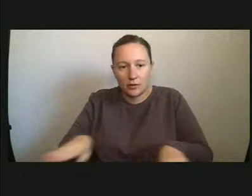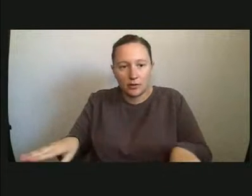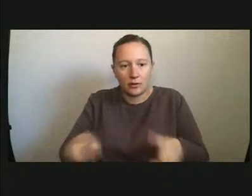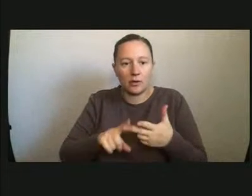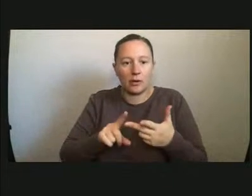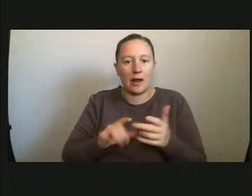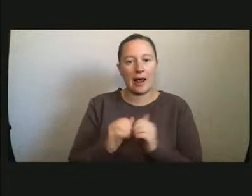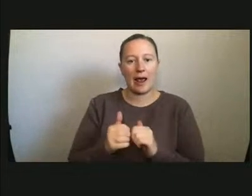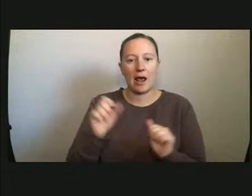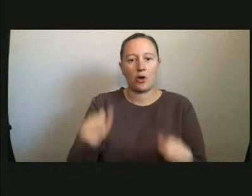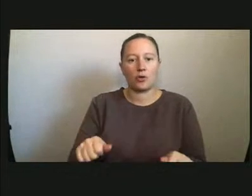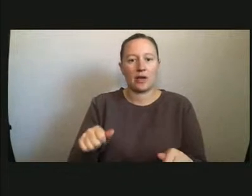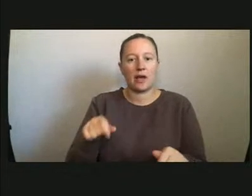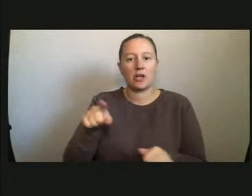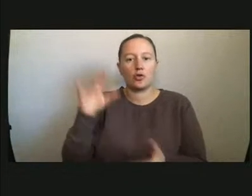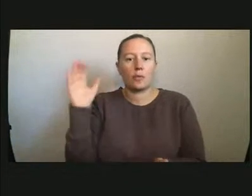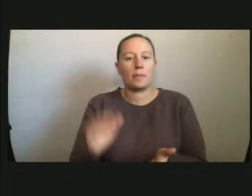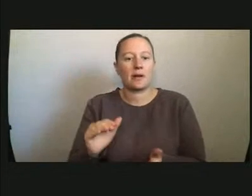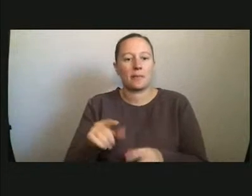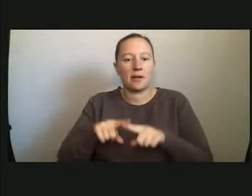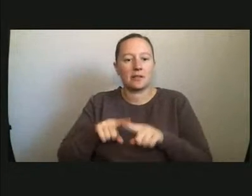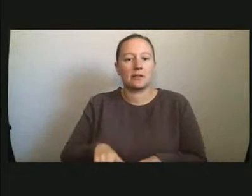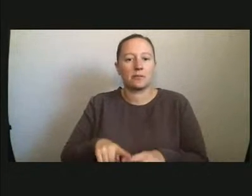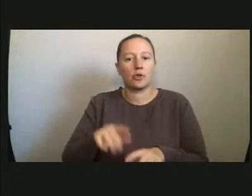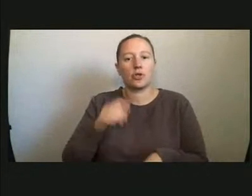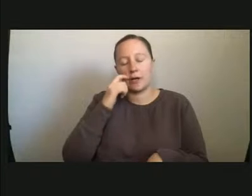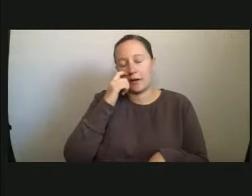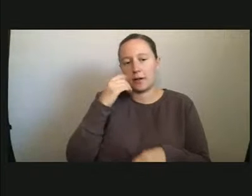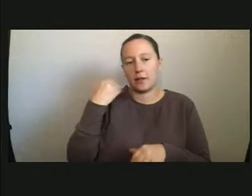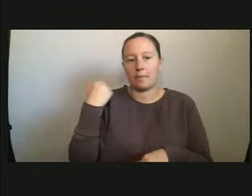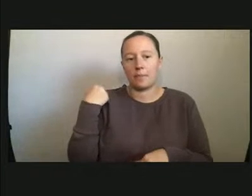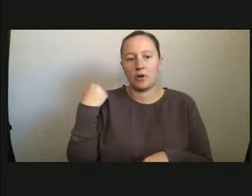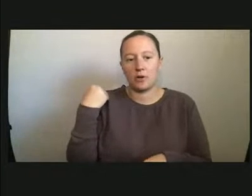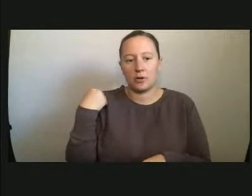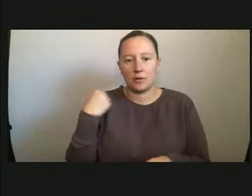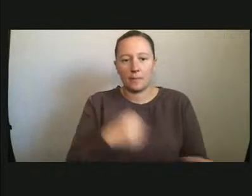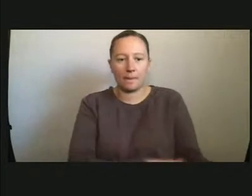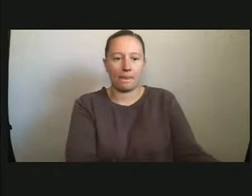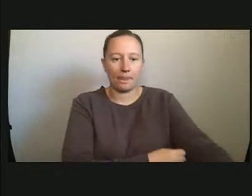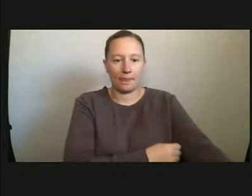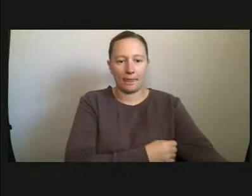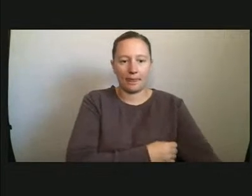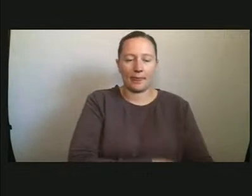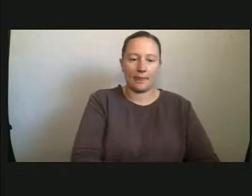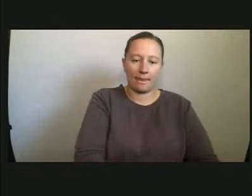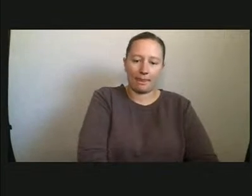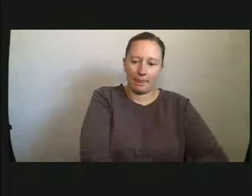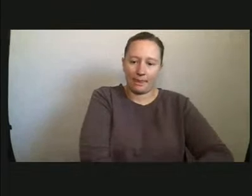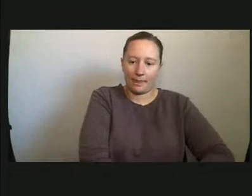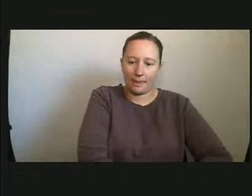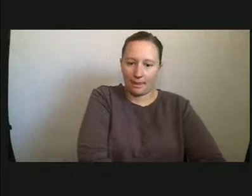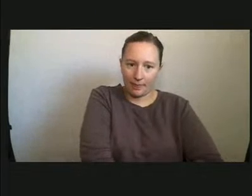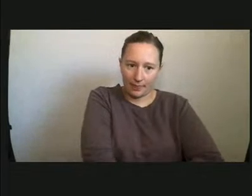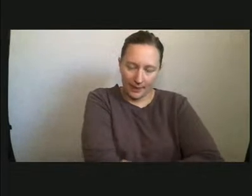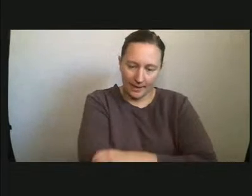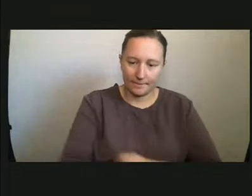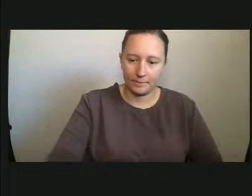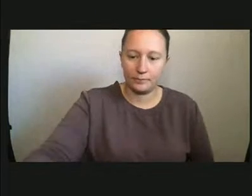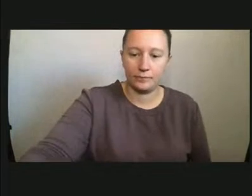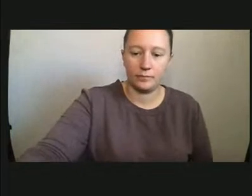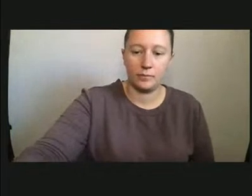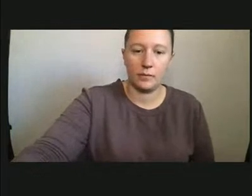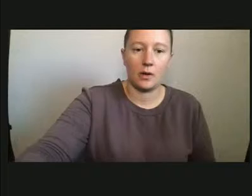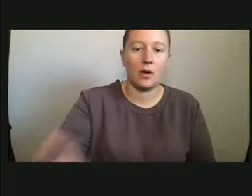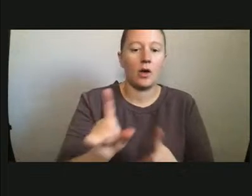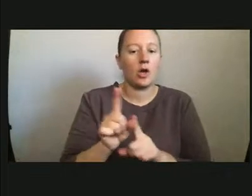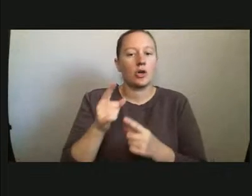How can you minimize the burden to participants and to the caregivers in the study? It's also important to